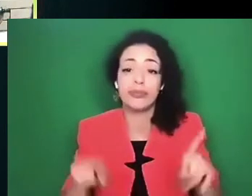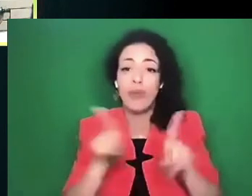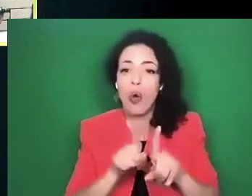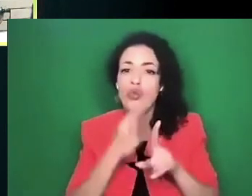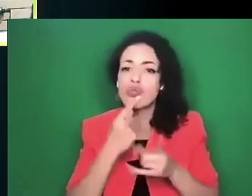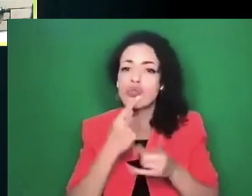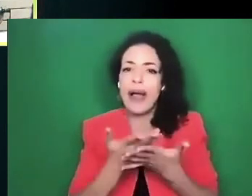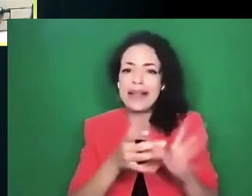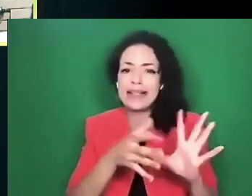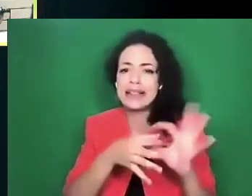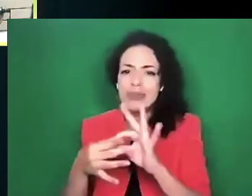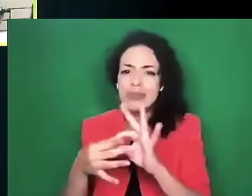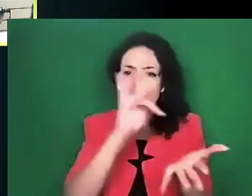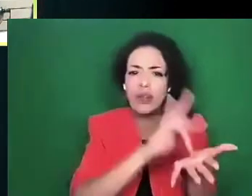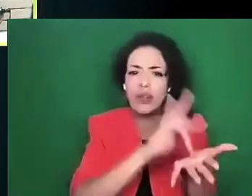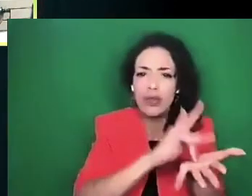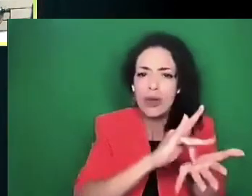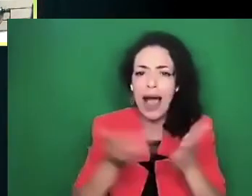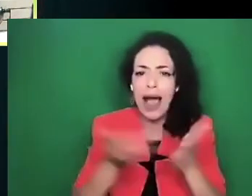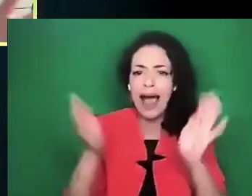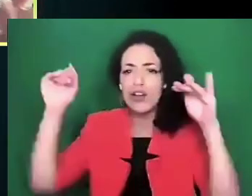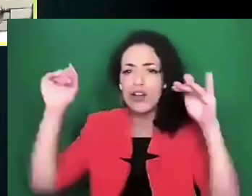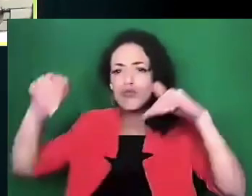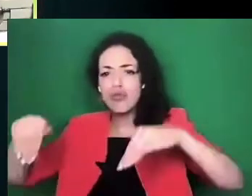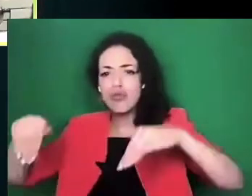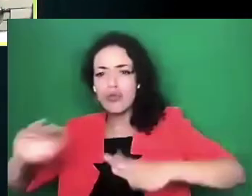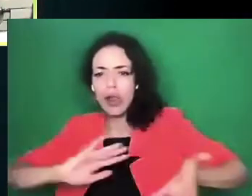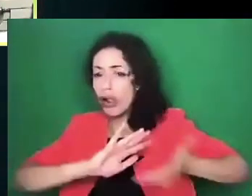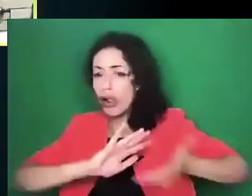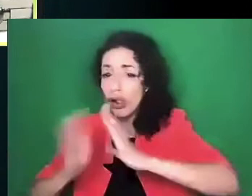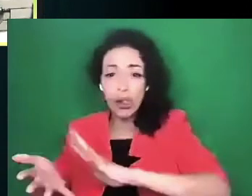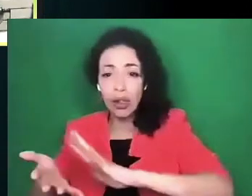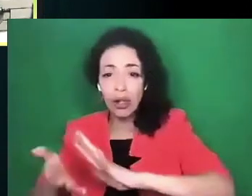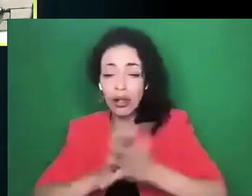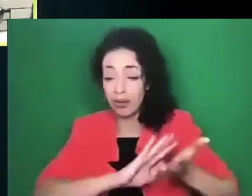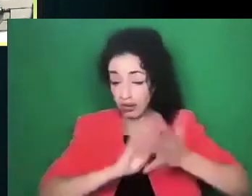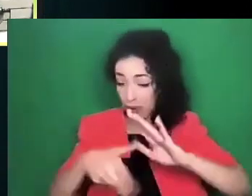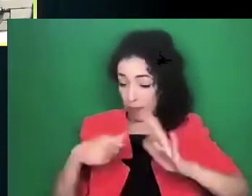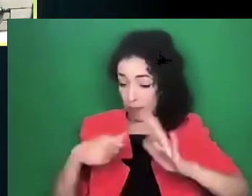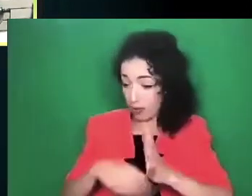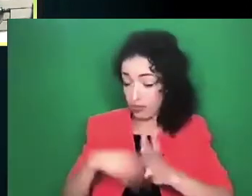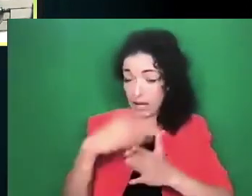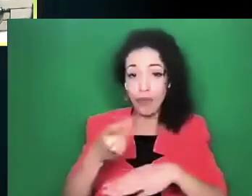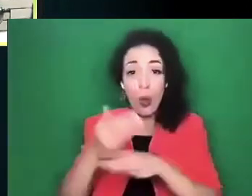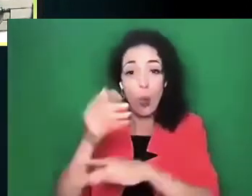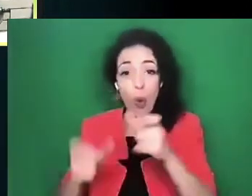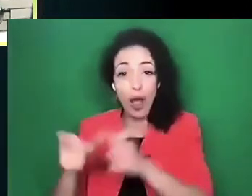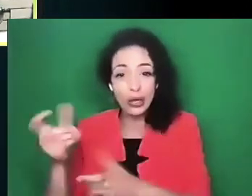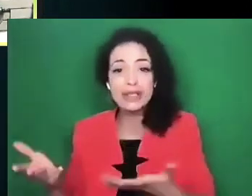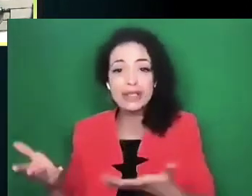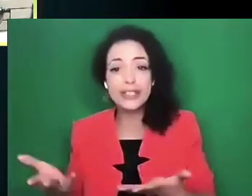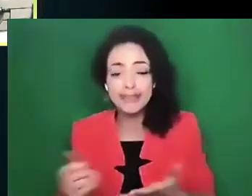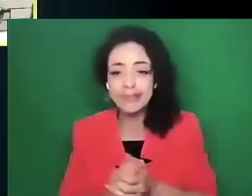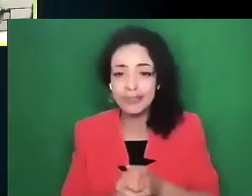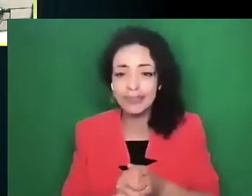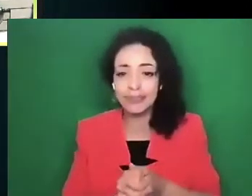rupture with the waters. Hera had spoken about five rivers. I mean, these civilizations that established